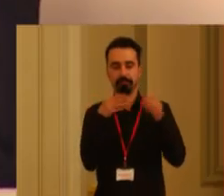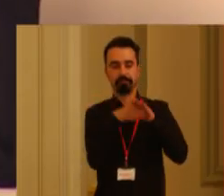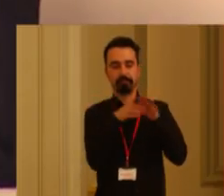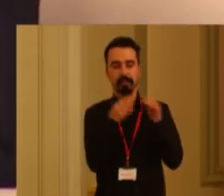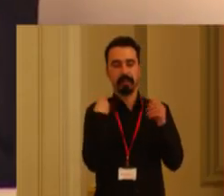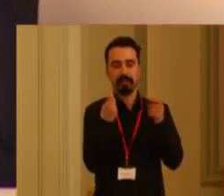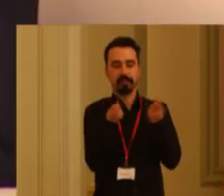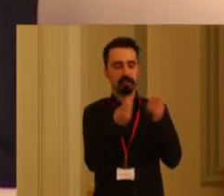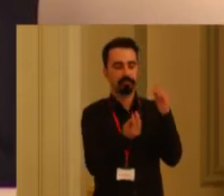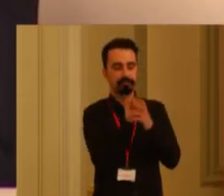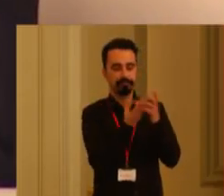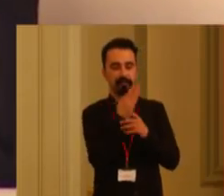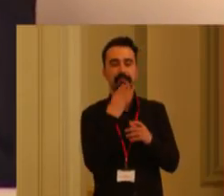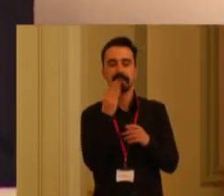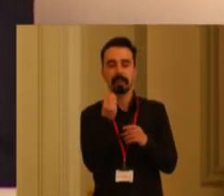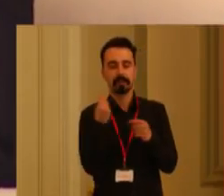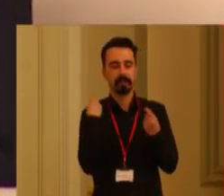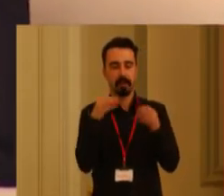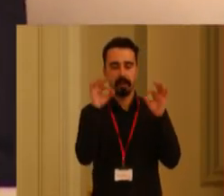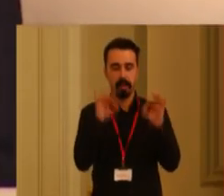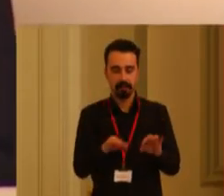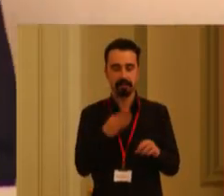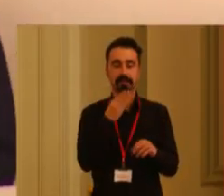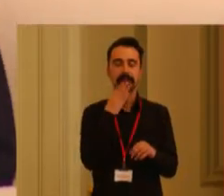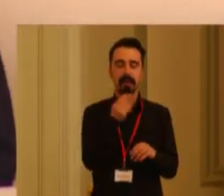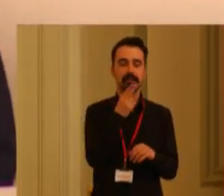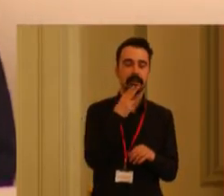not fast enough. And what's filling the void are the